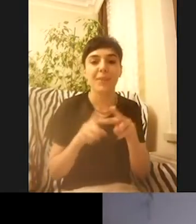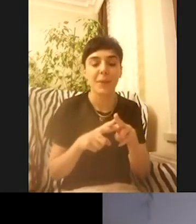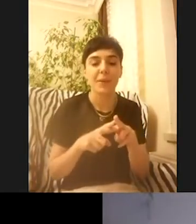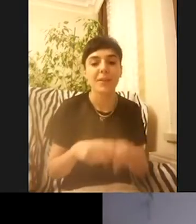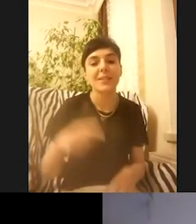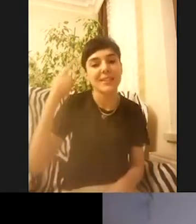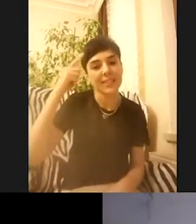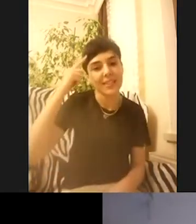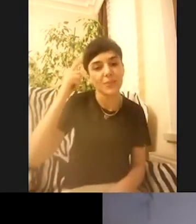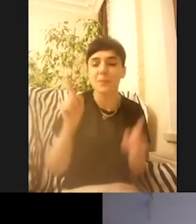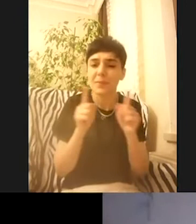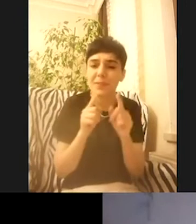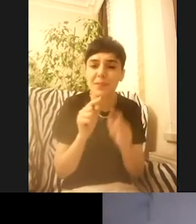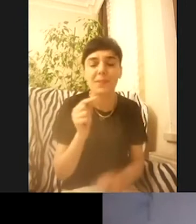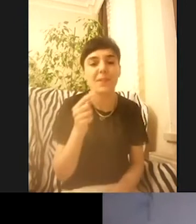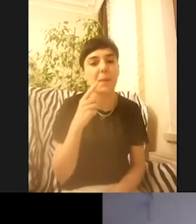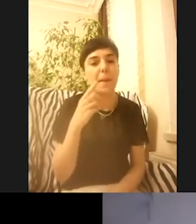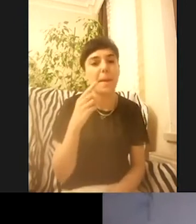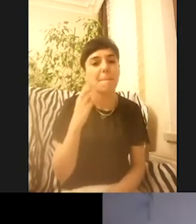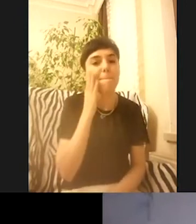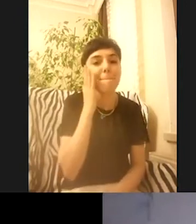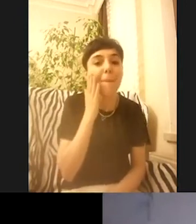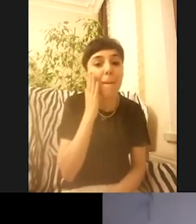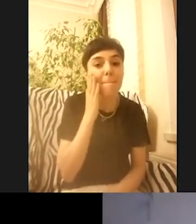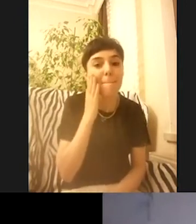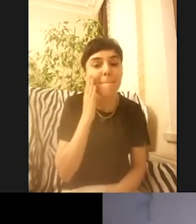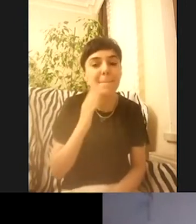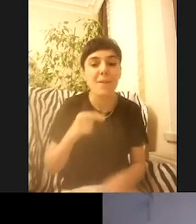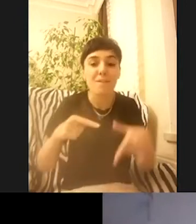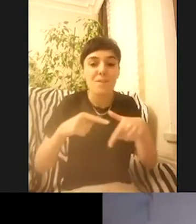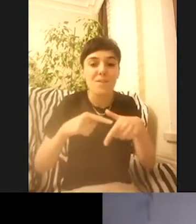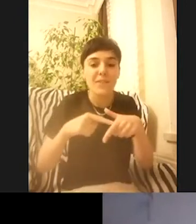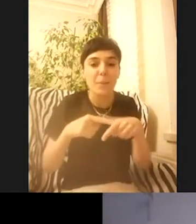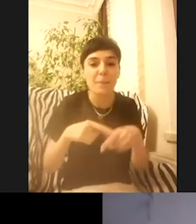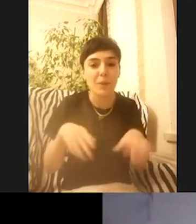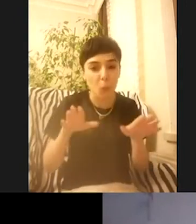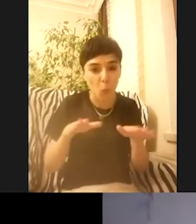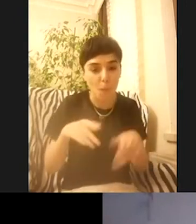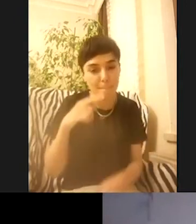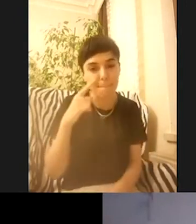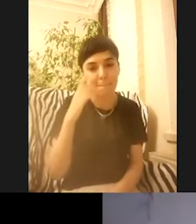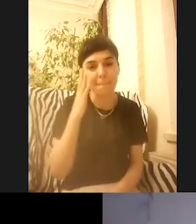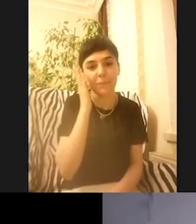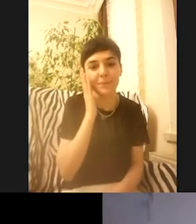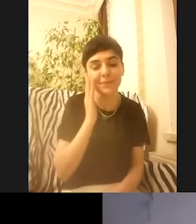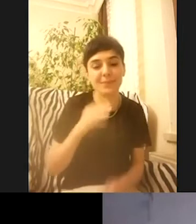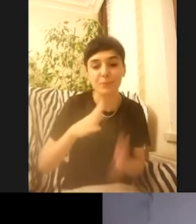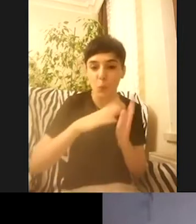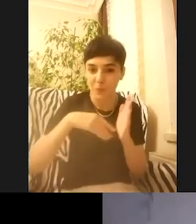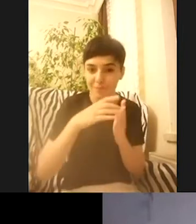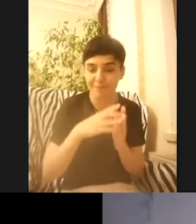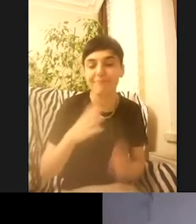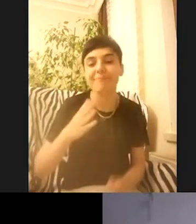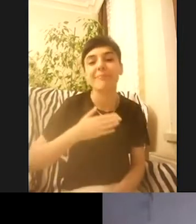It's flamingo pink. And for tonight, I got a new mustache on. So I change